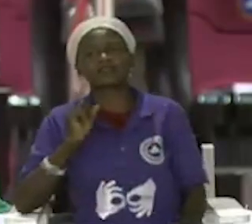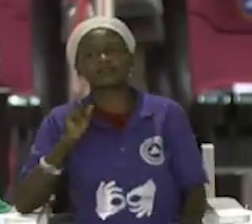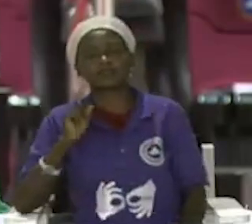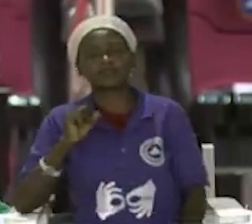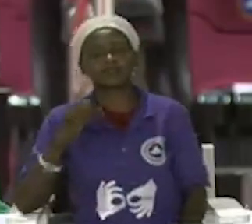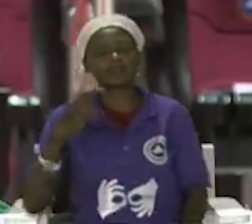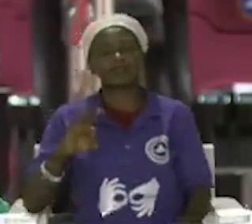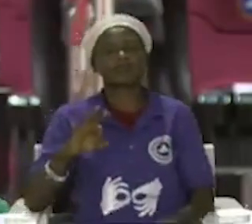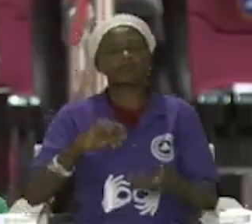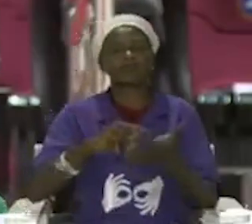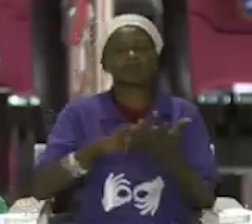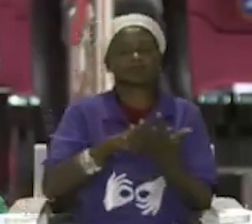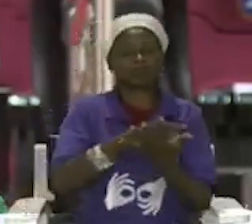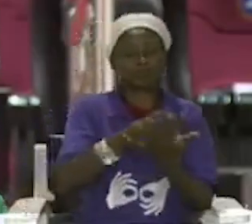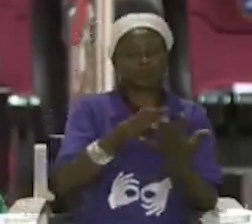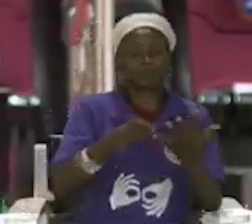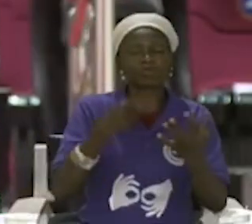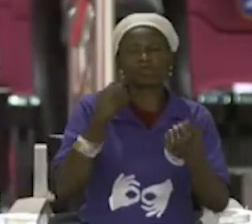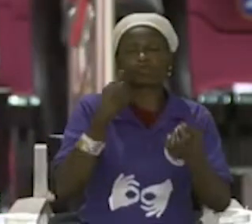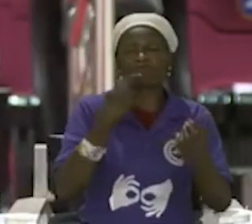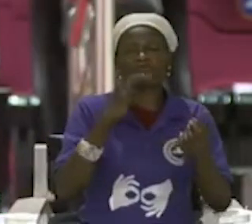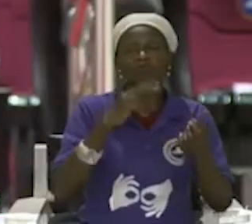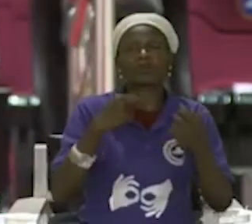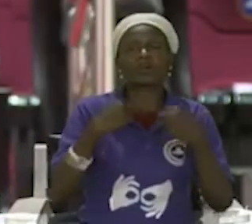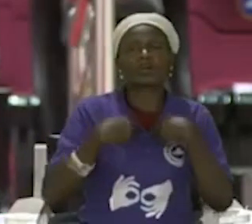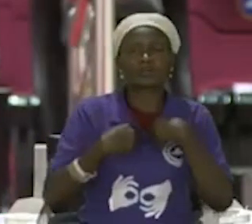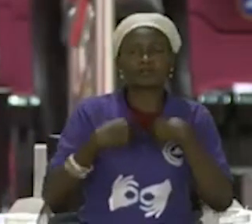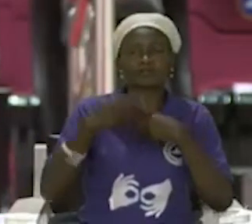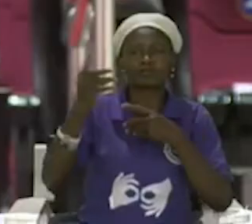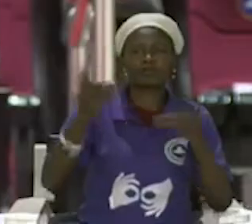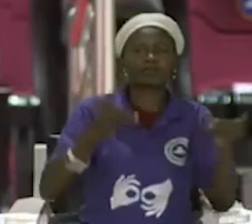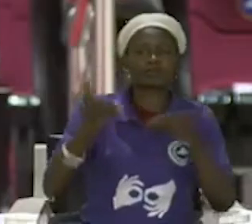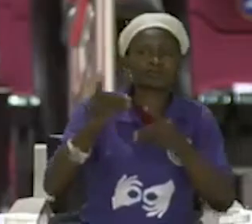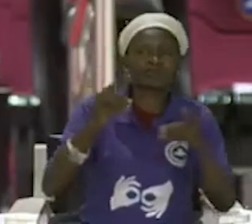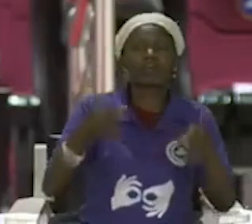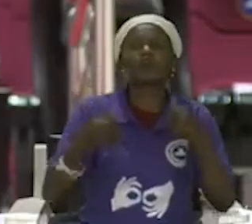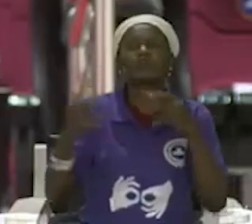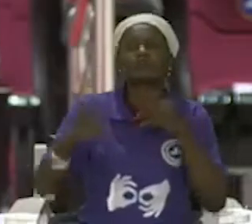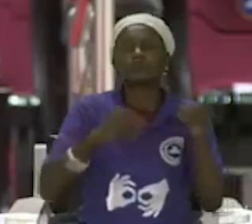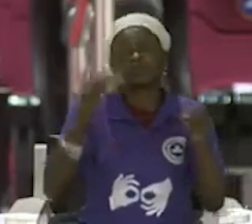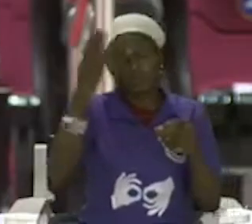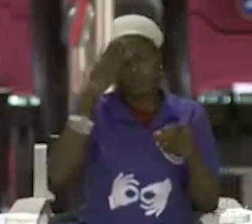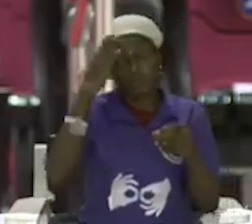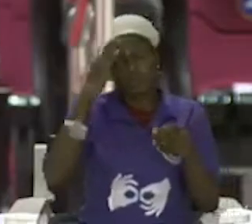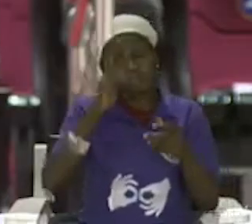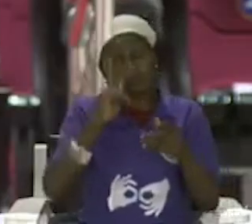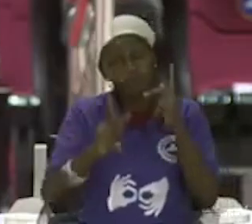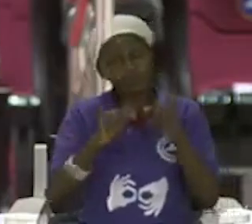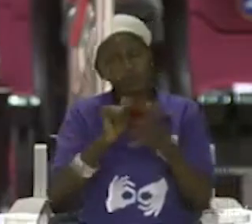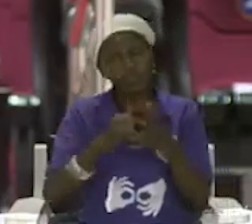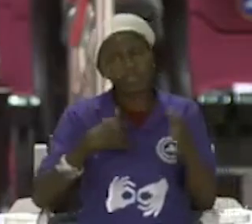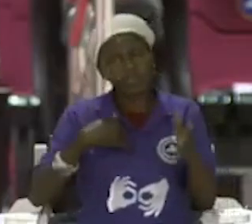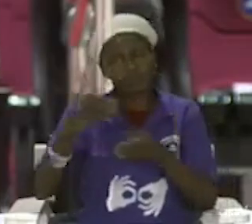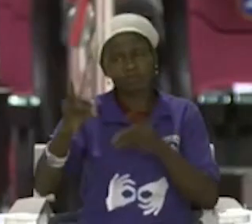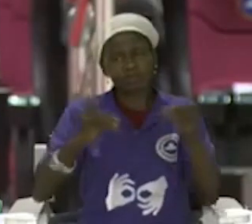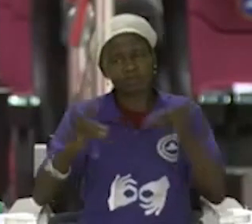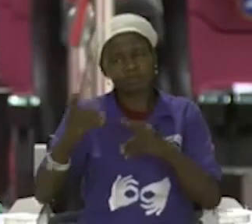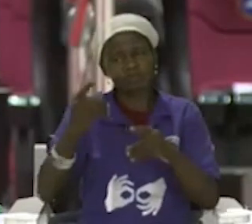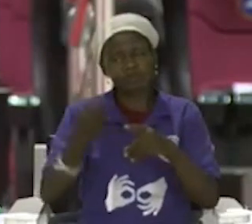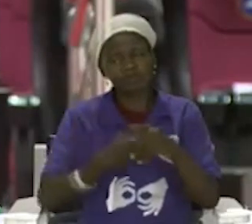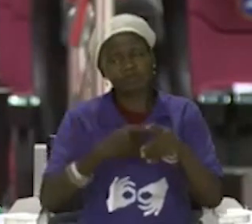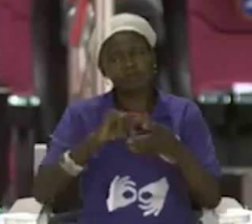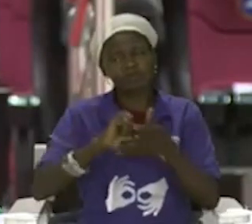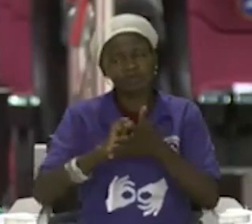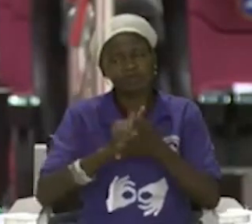of those who have dominion? How do we know them from those who are